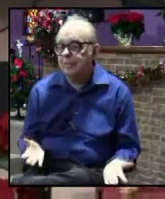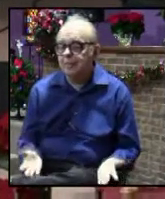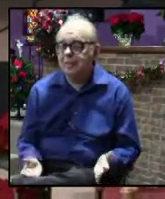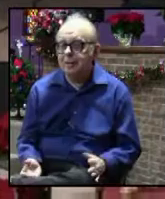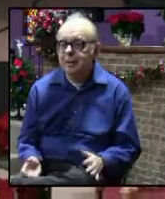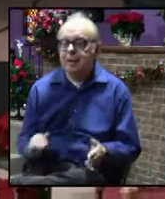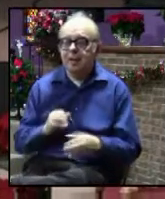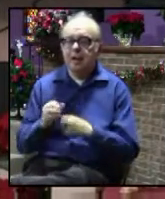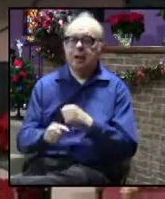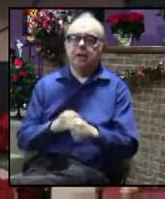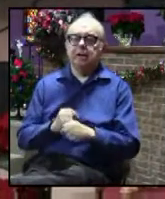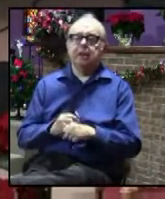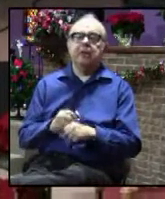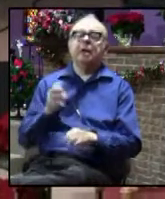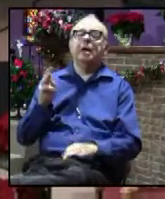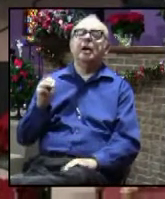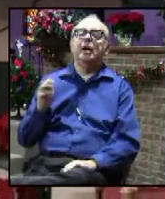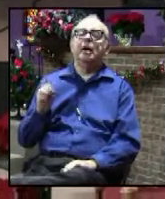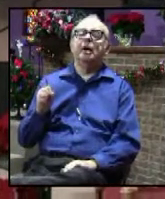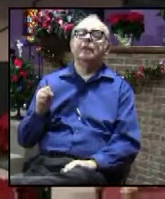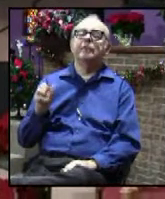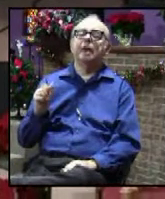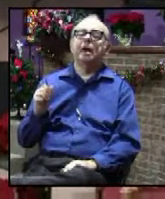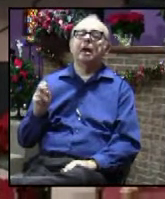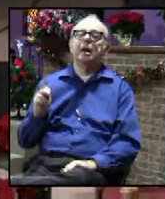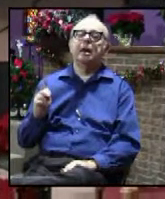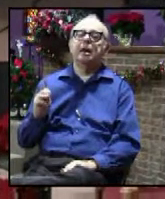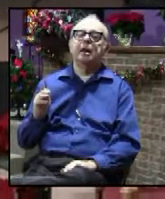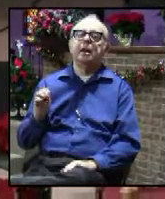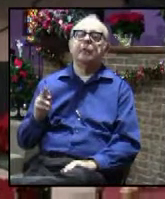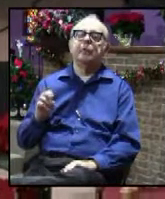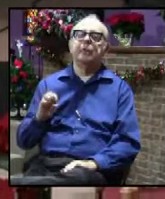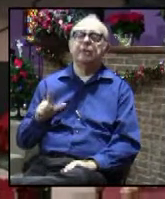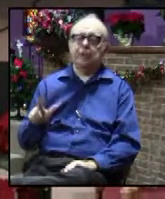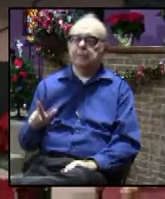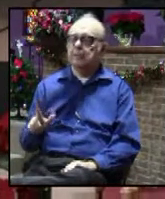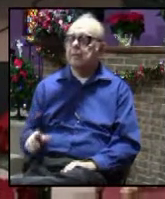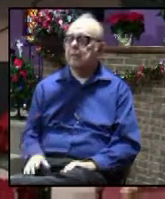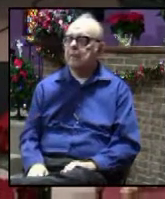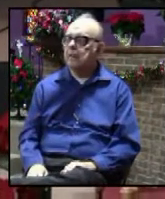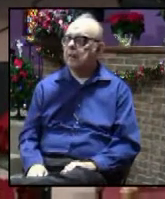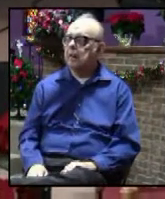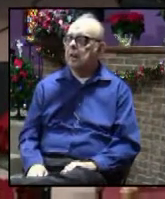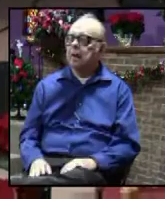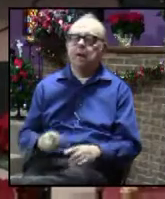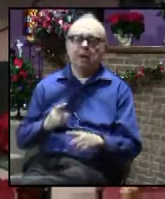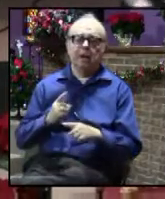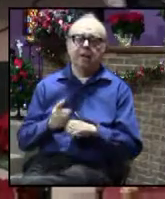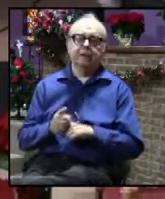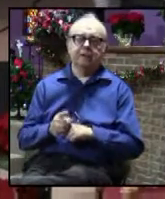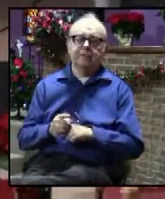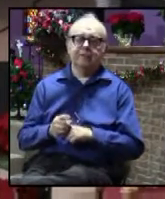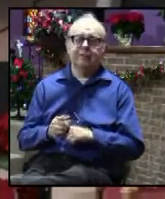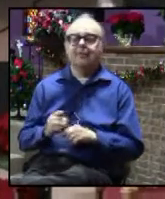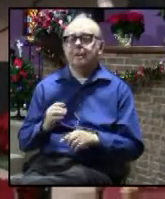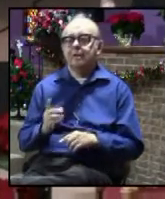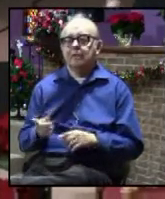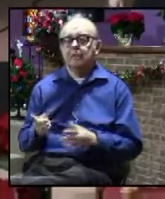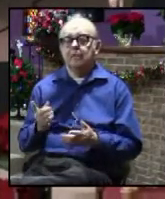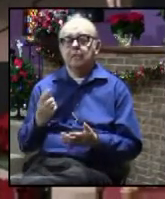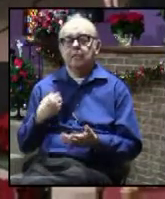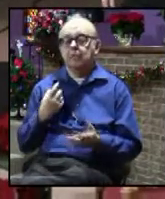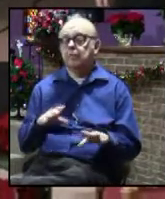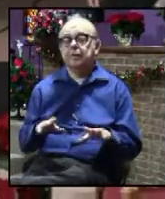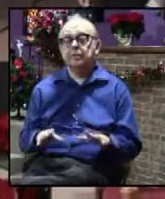Okay? This year it was Samuel. Who is it next year? Okay, next year she gets to go first. And what we